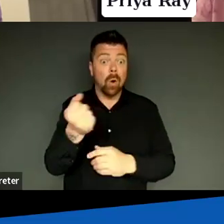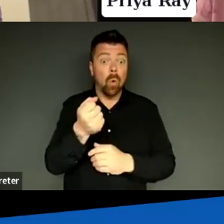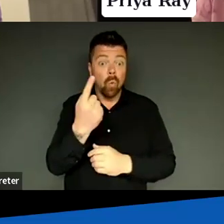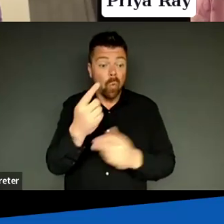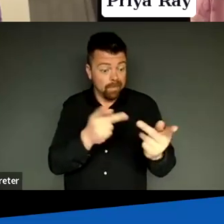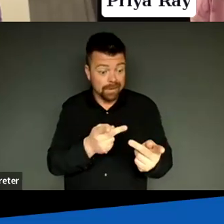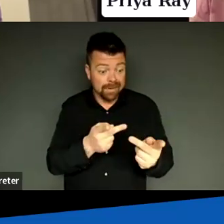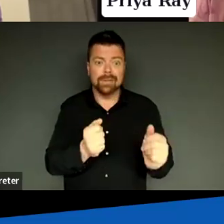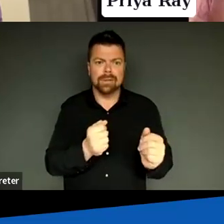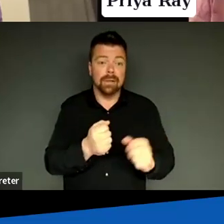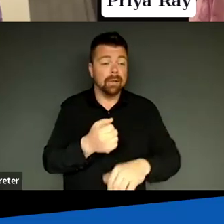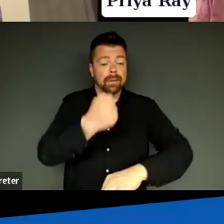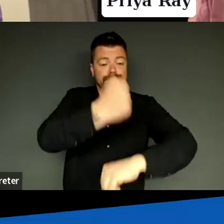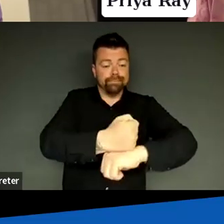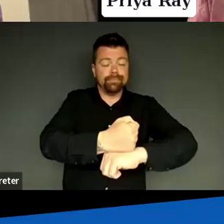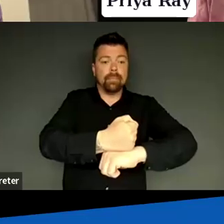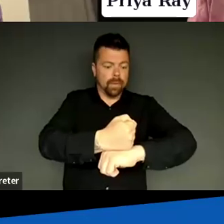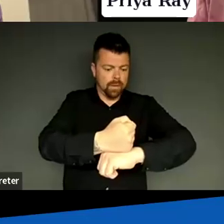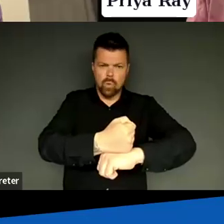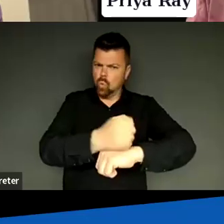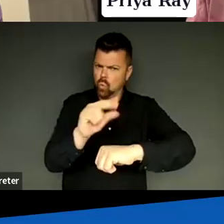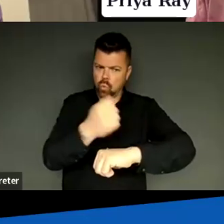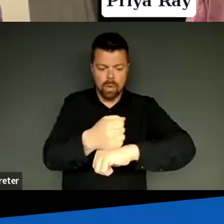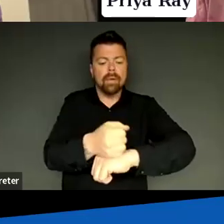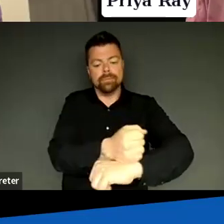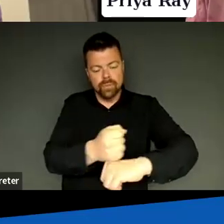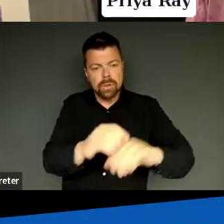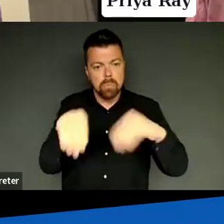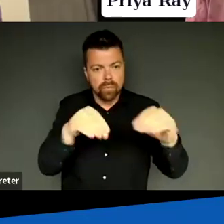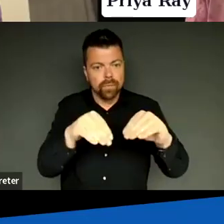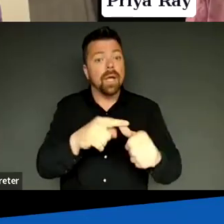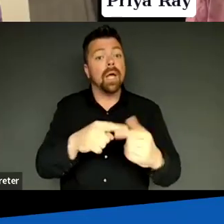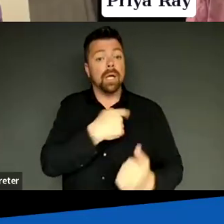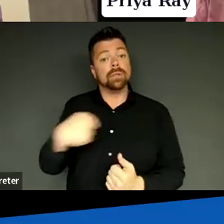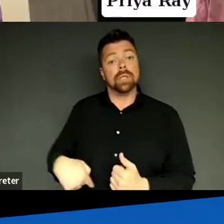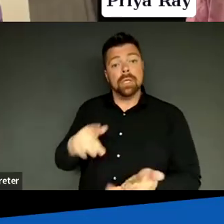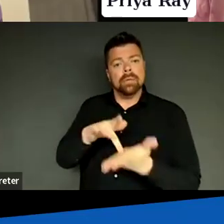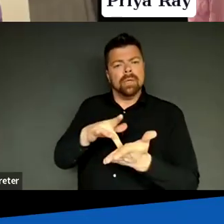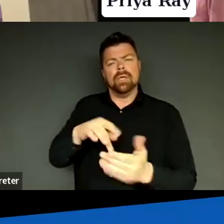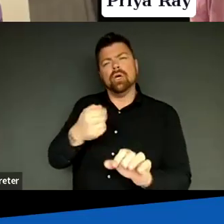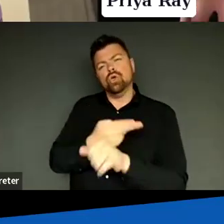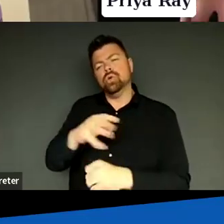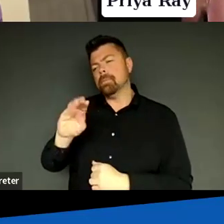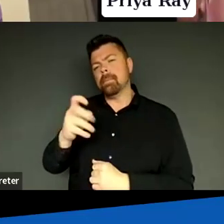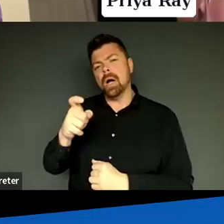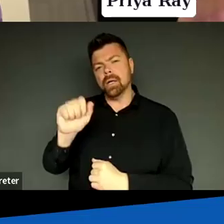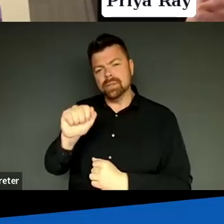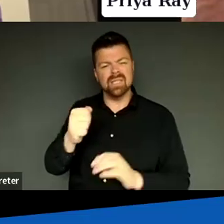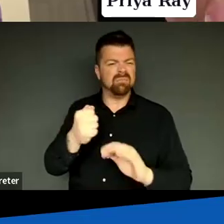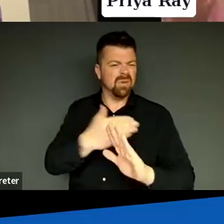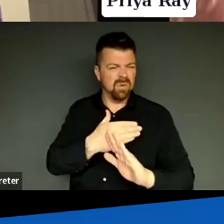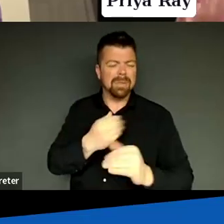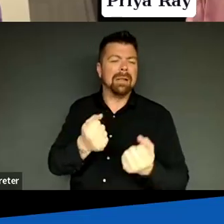move it around. And for Chinese medicine, I've used moxa before, but that's a lot of smoke,